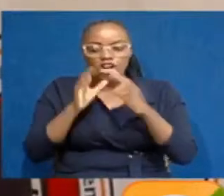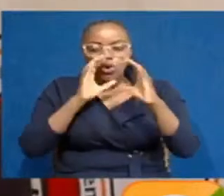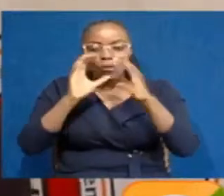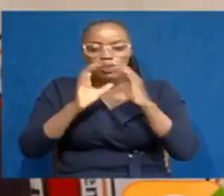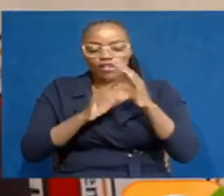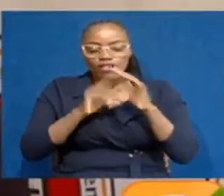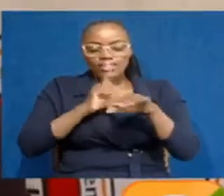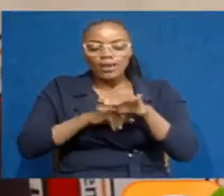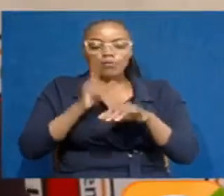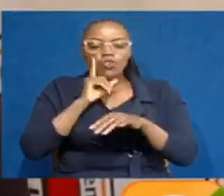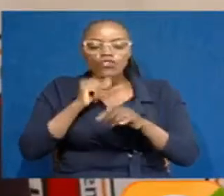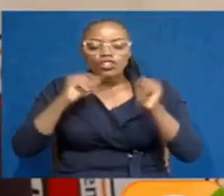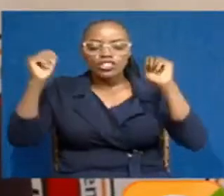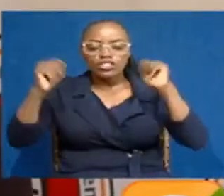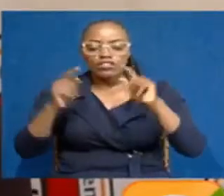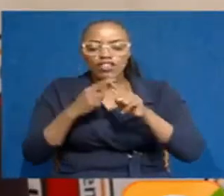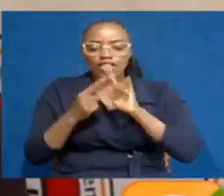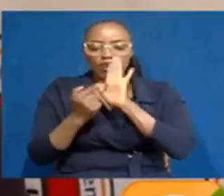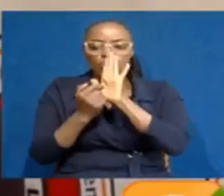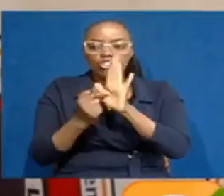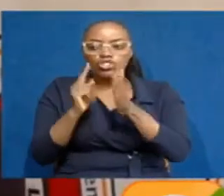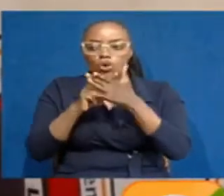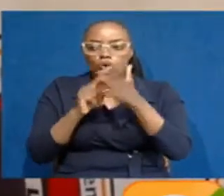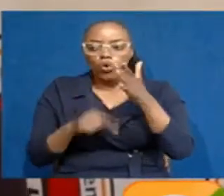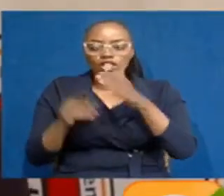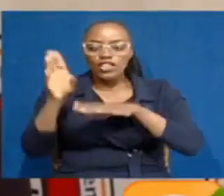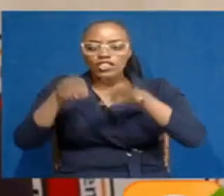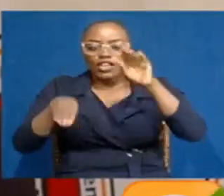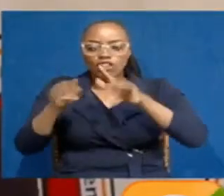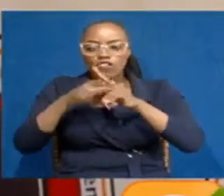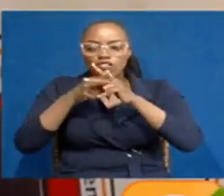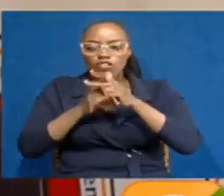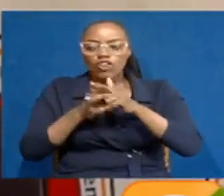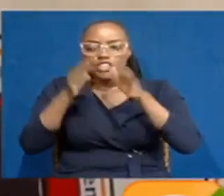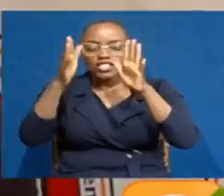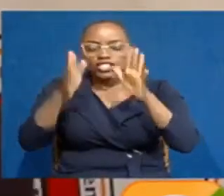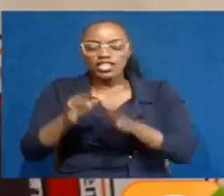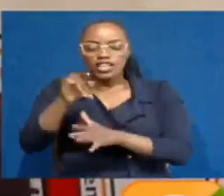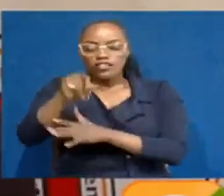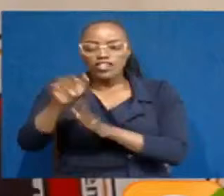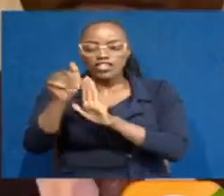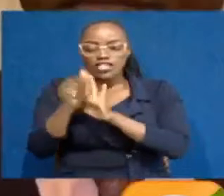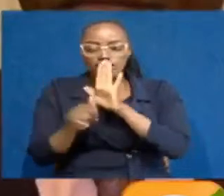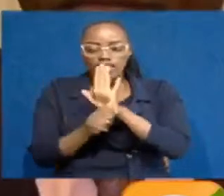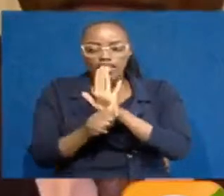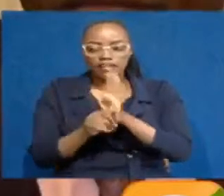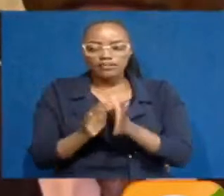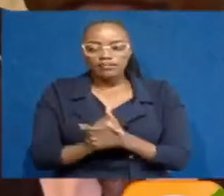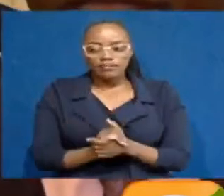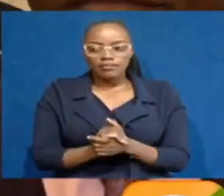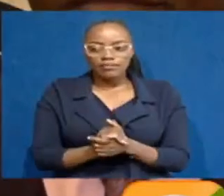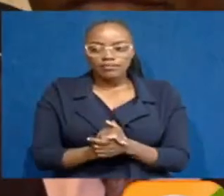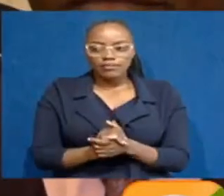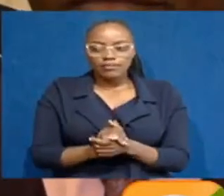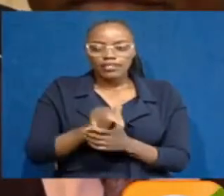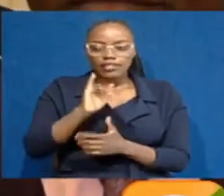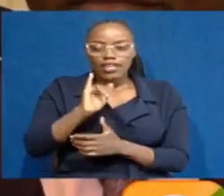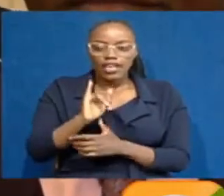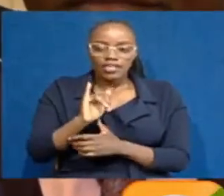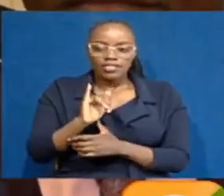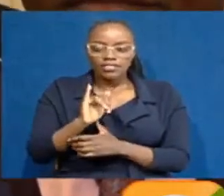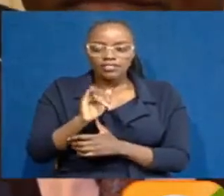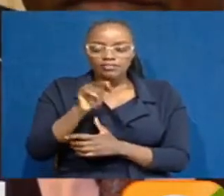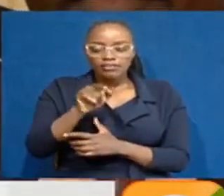of the convention, we will reflect this. What is the contribution of engineers to this agenda? The IEK convention that is